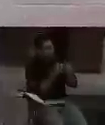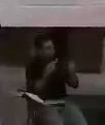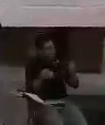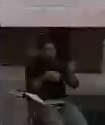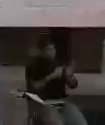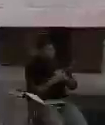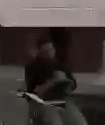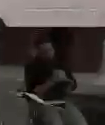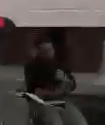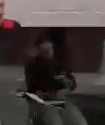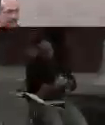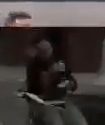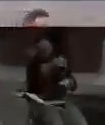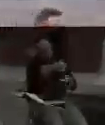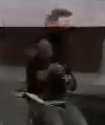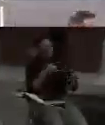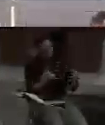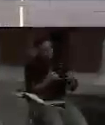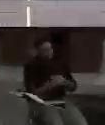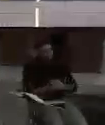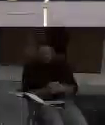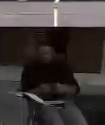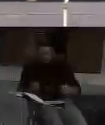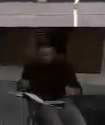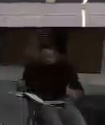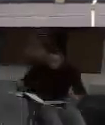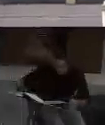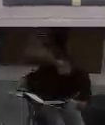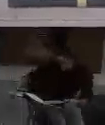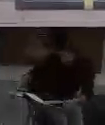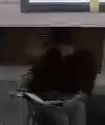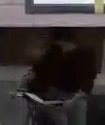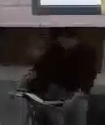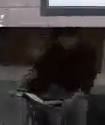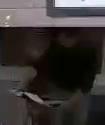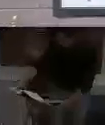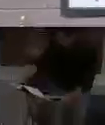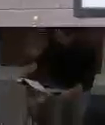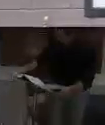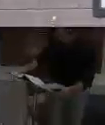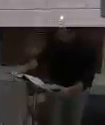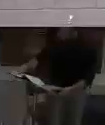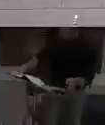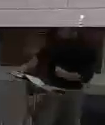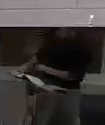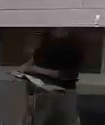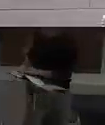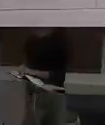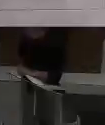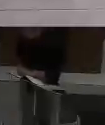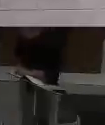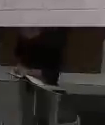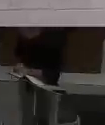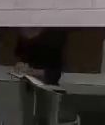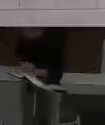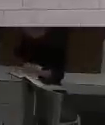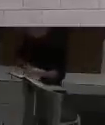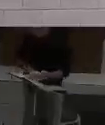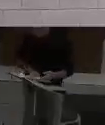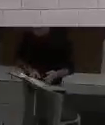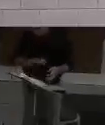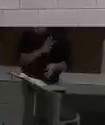as you're able for this time of response. Our hymn of response is number 407, How Firm a Foundation,